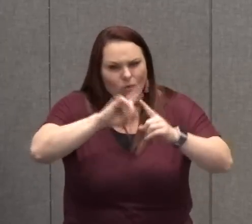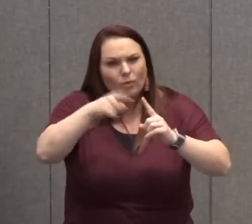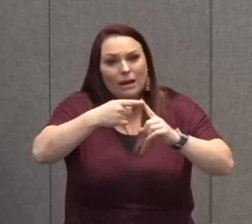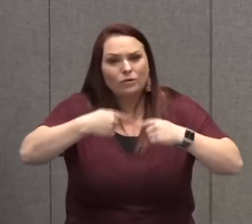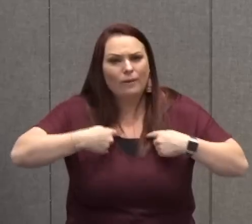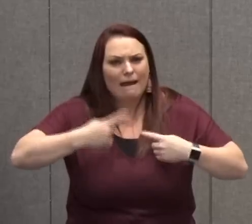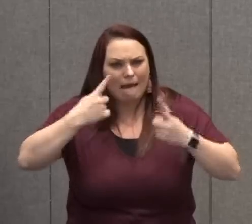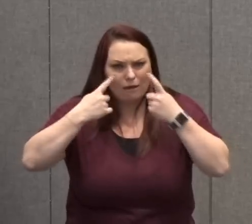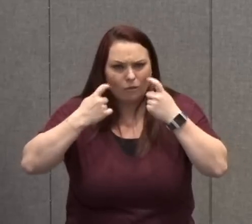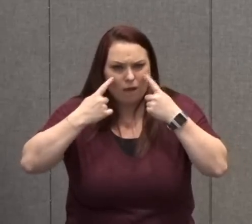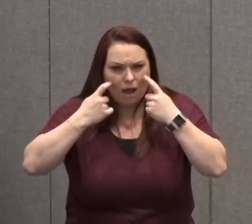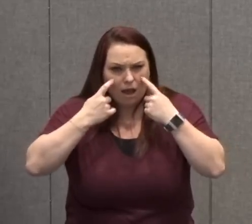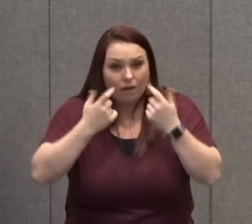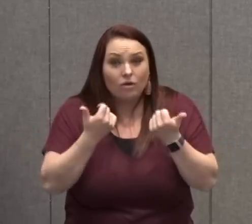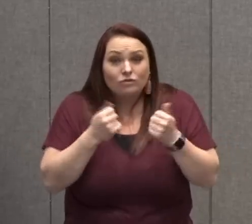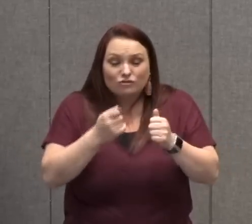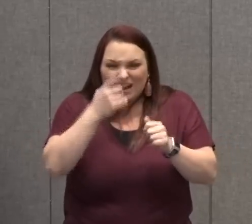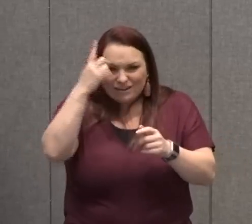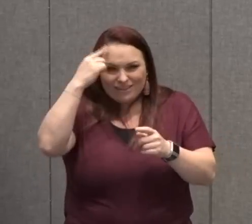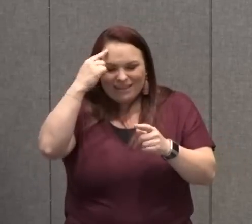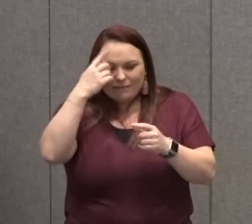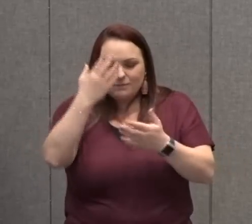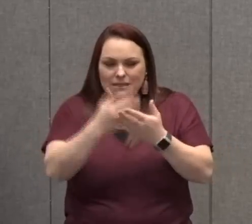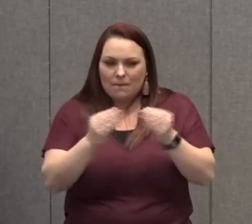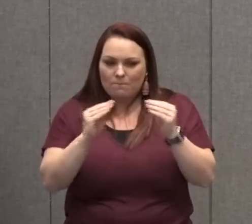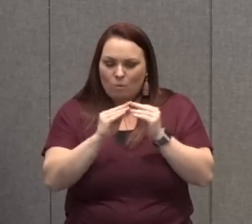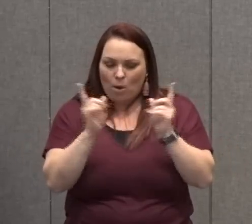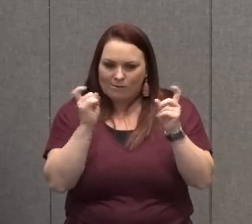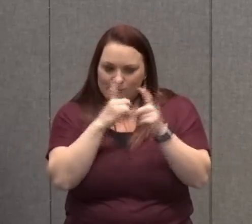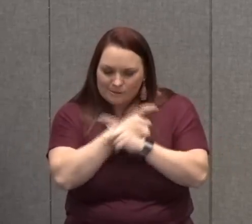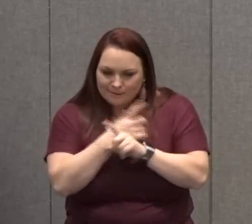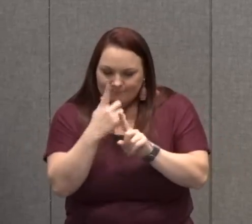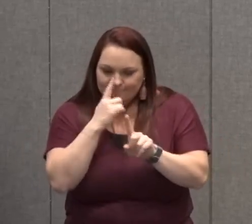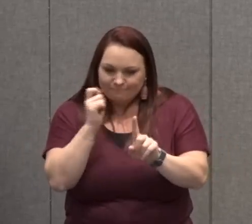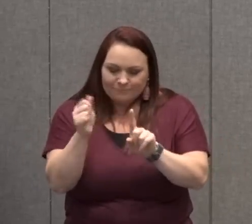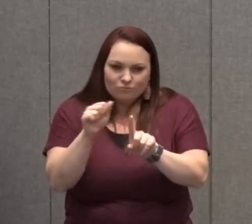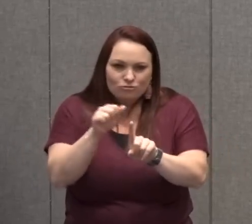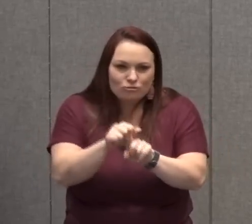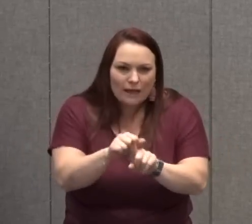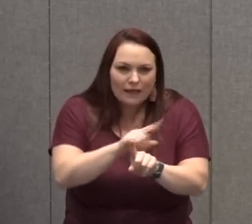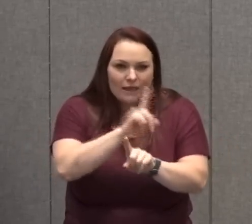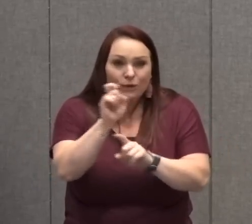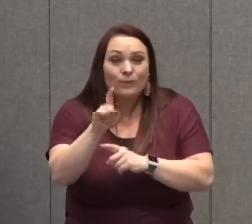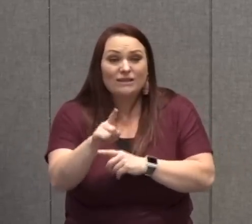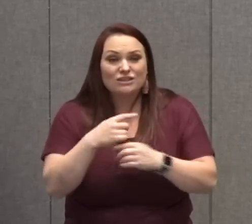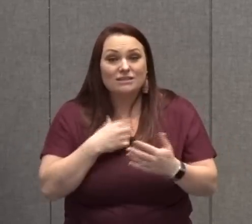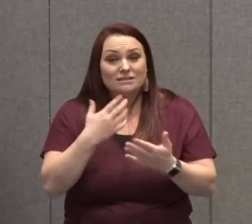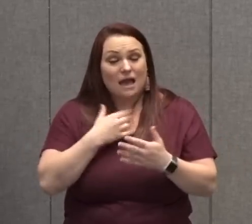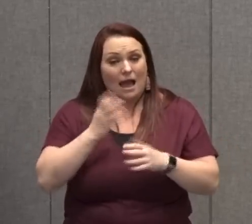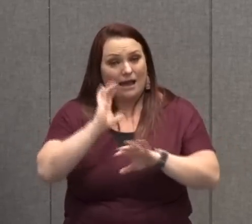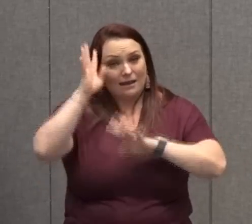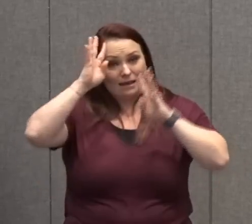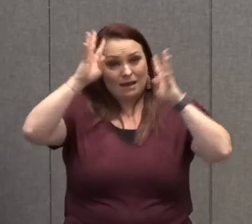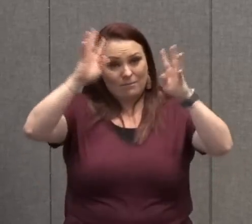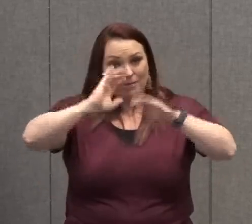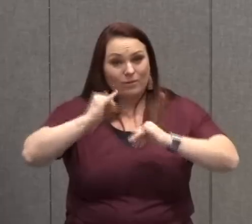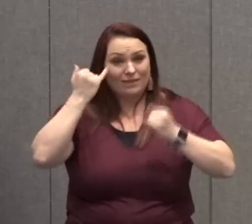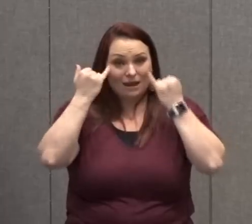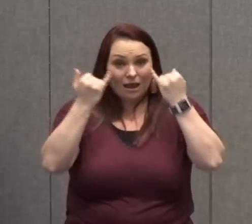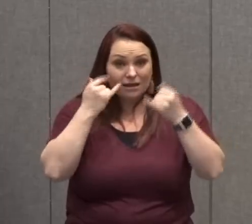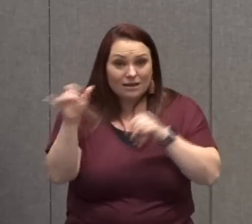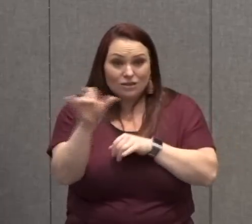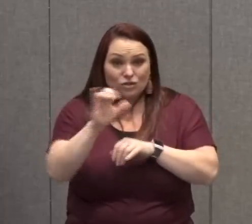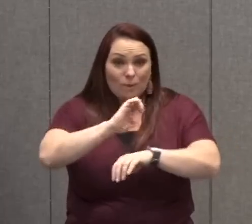or try and think of some tricky questions too I came up with an idea too based on your lovely game